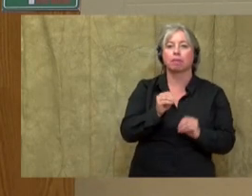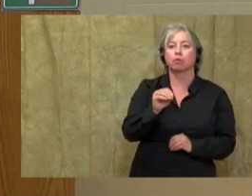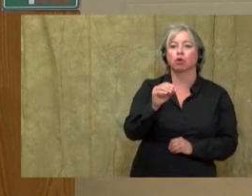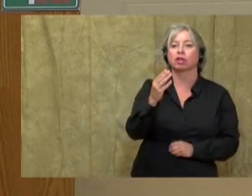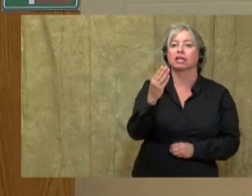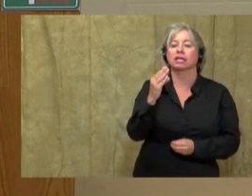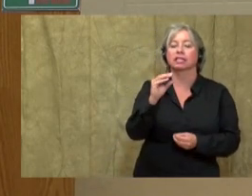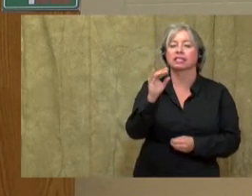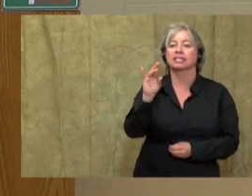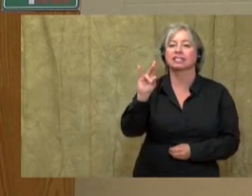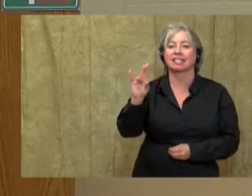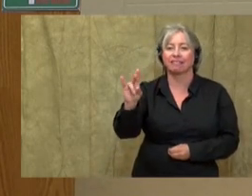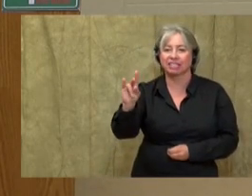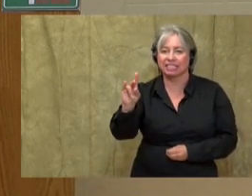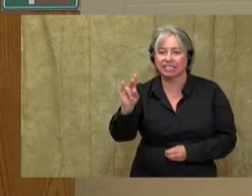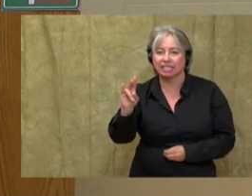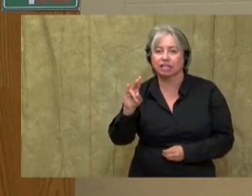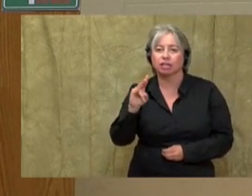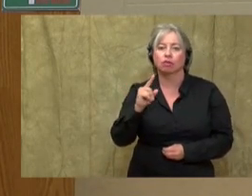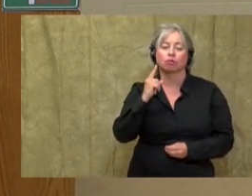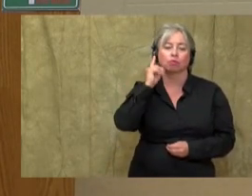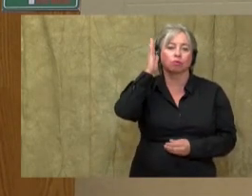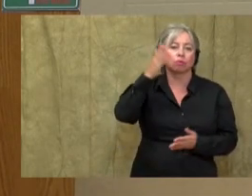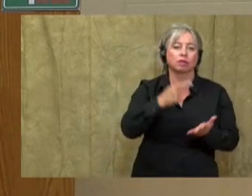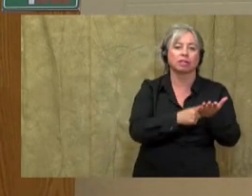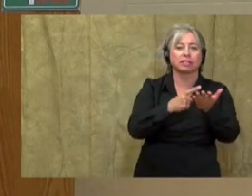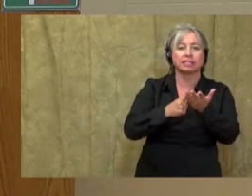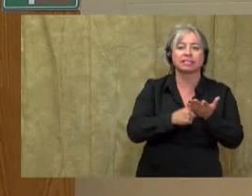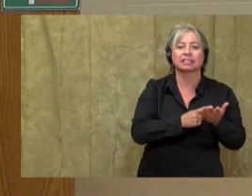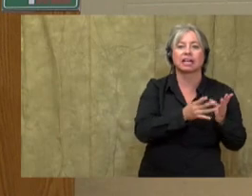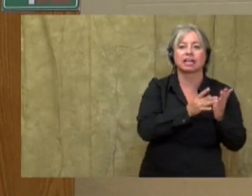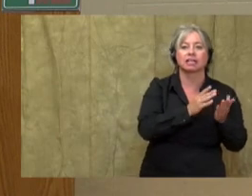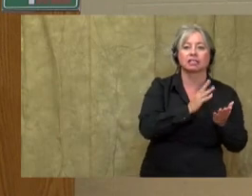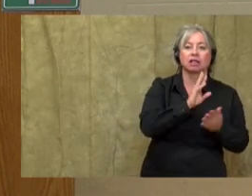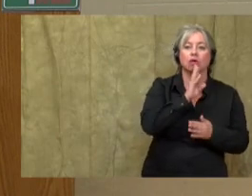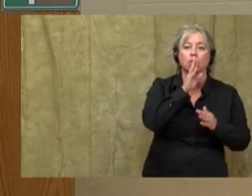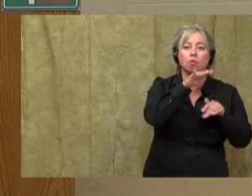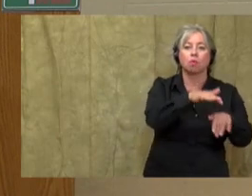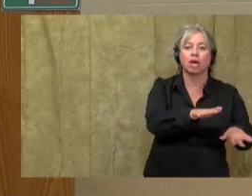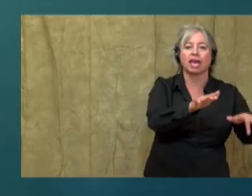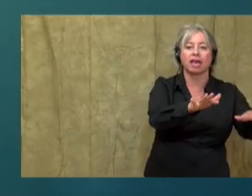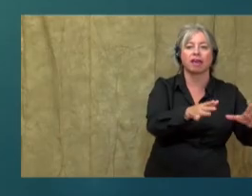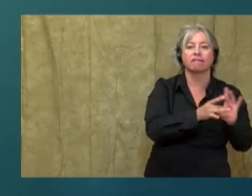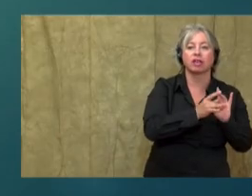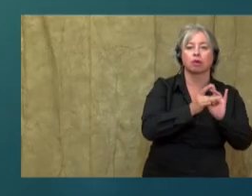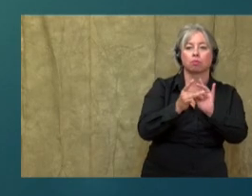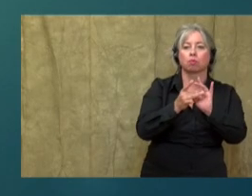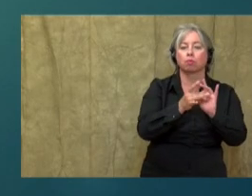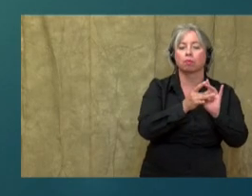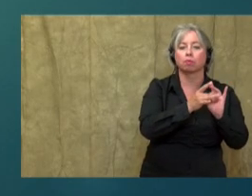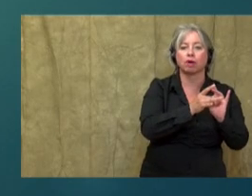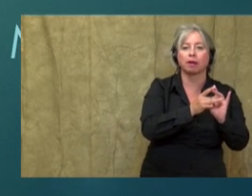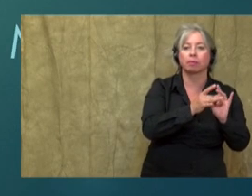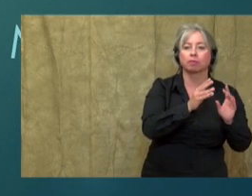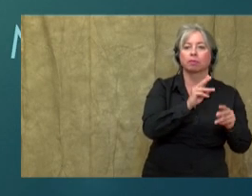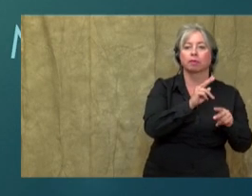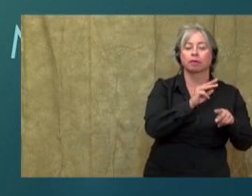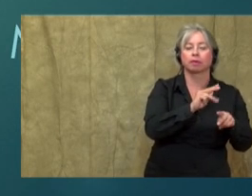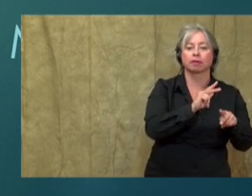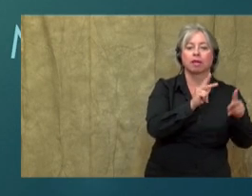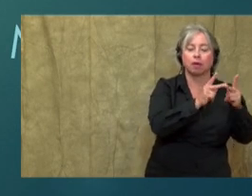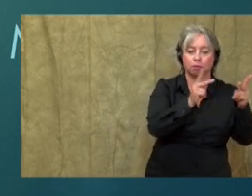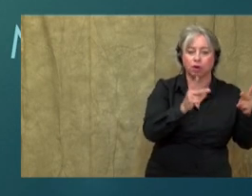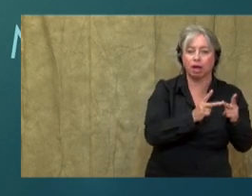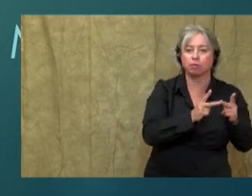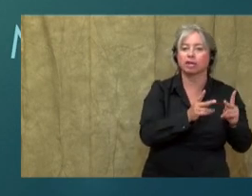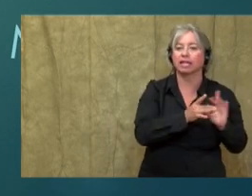talking about the relationship between wave properties and the energy that waves carry. So I would get out a piece of